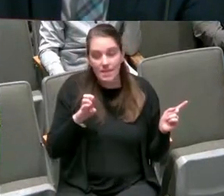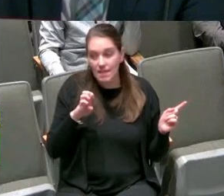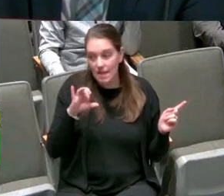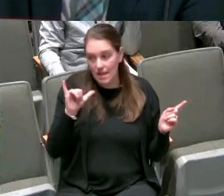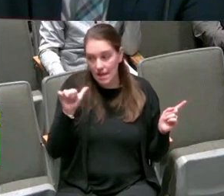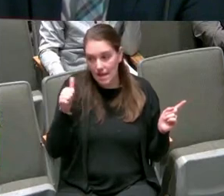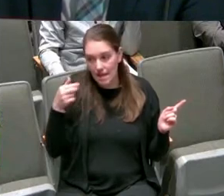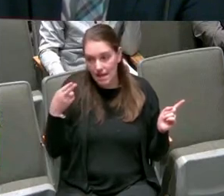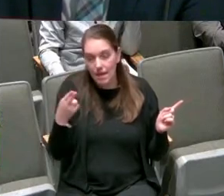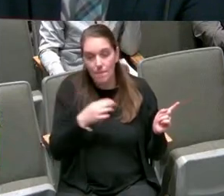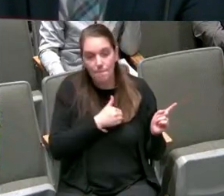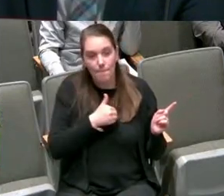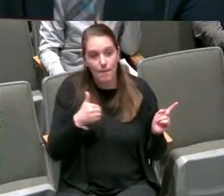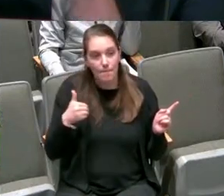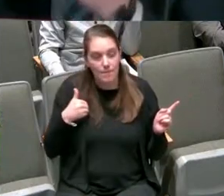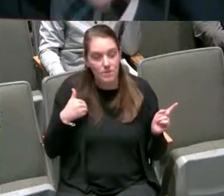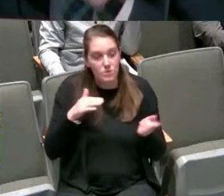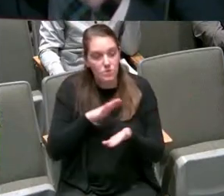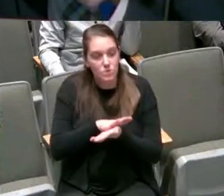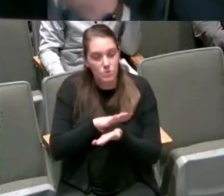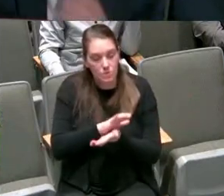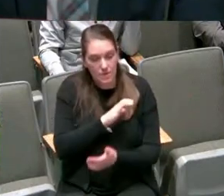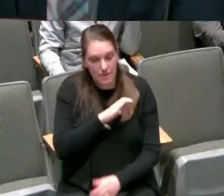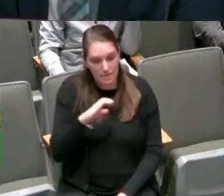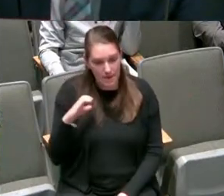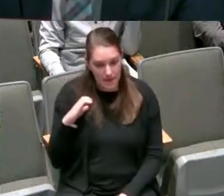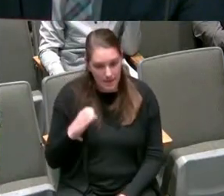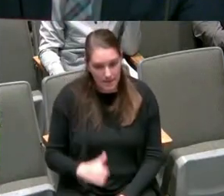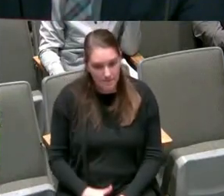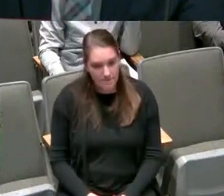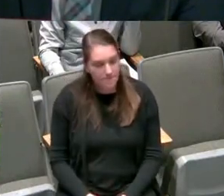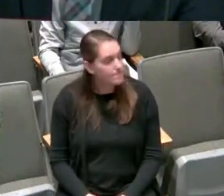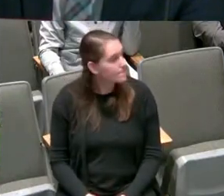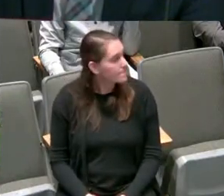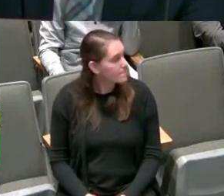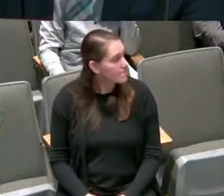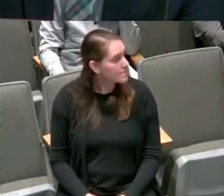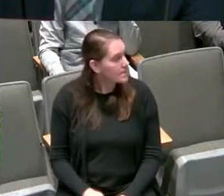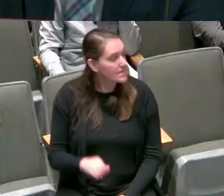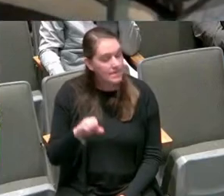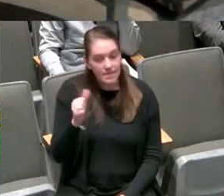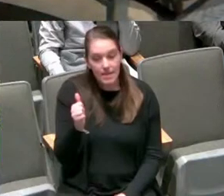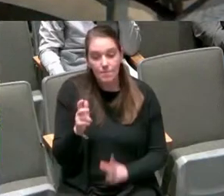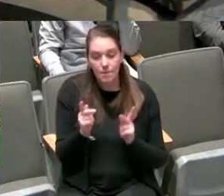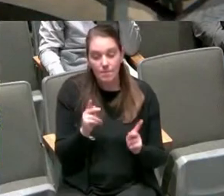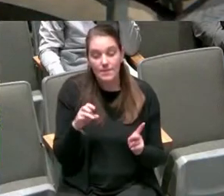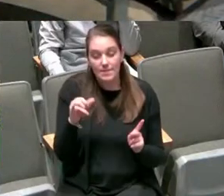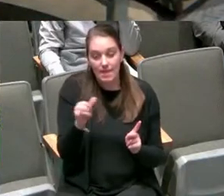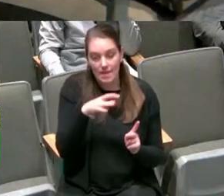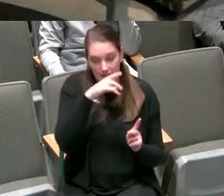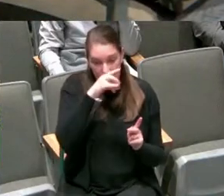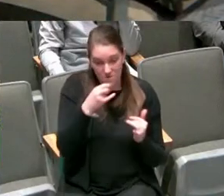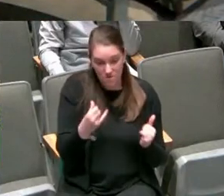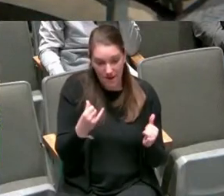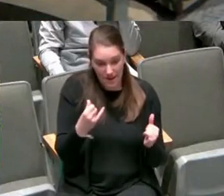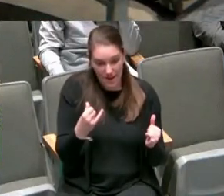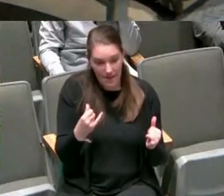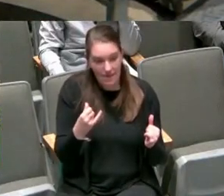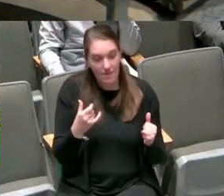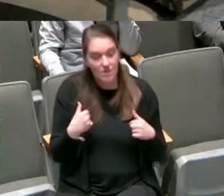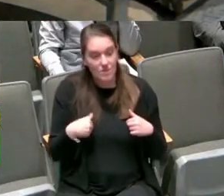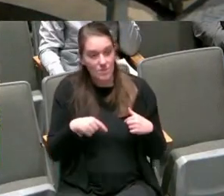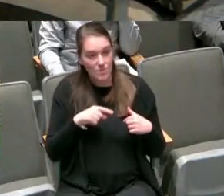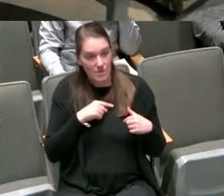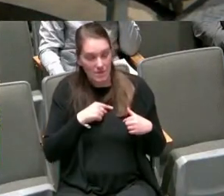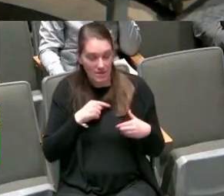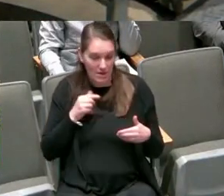member of school committee I think um 10 people 10 kids leaving right now we are at the